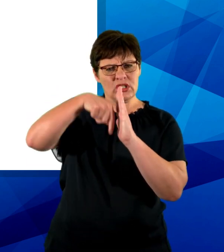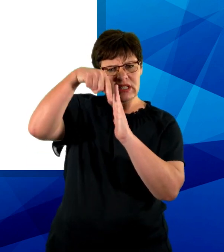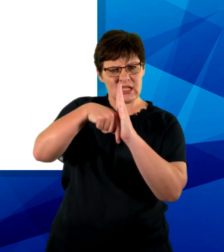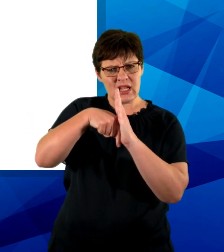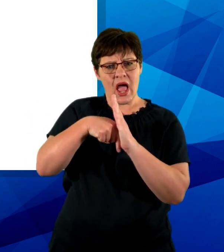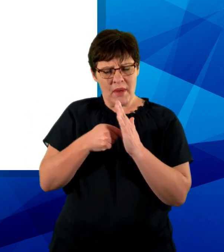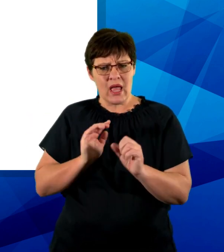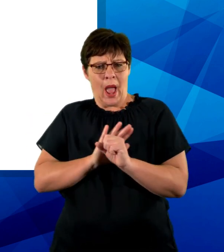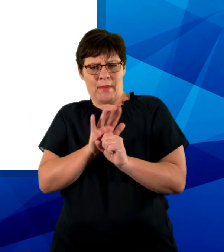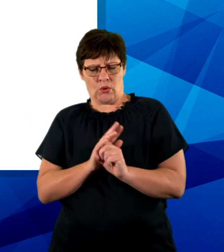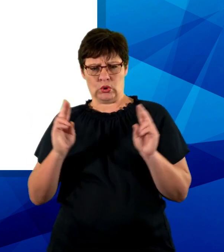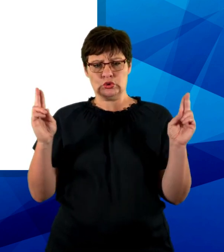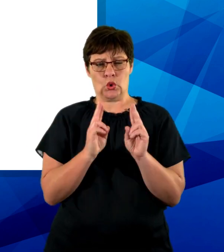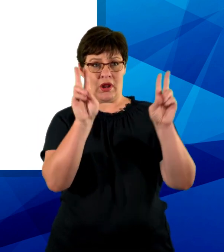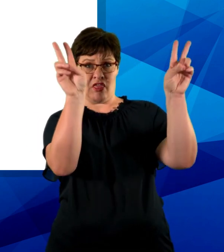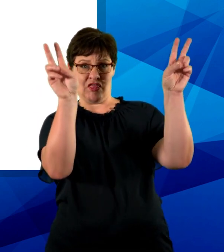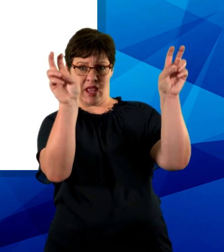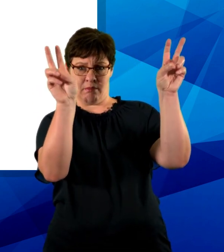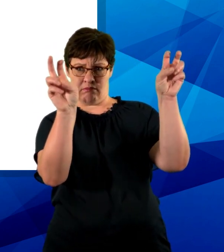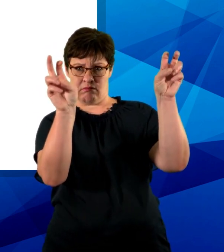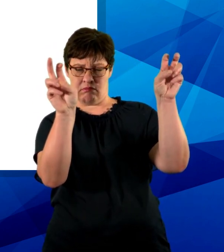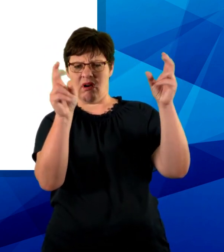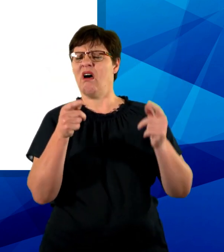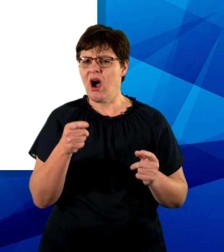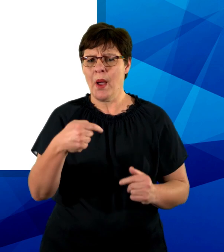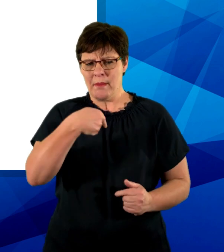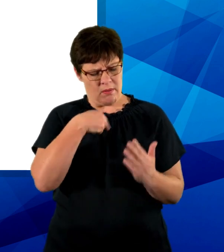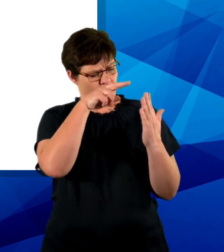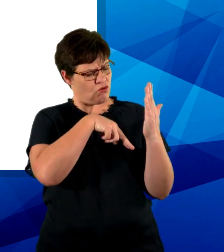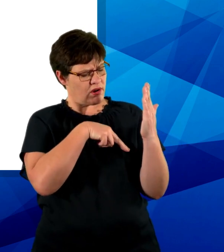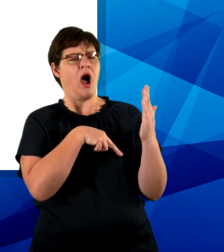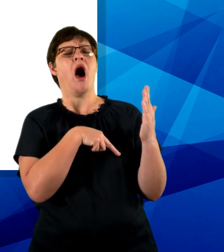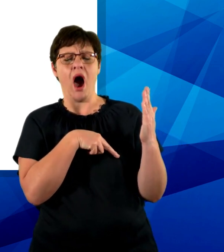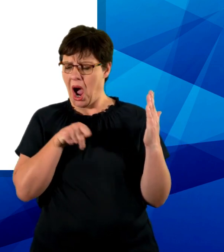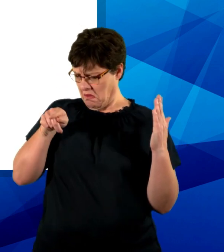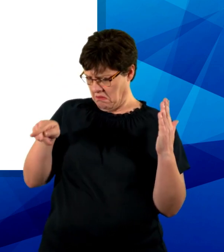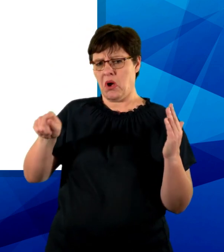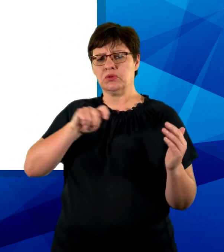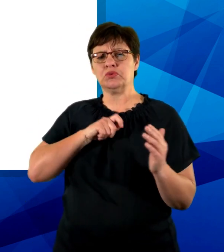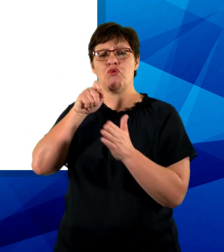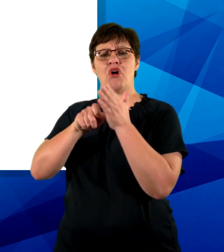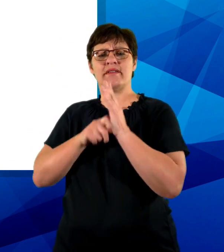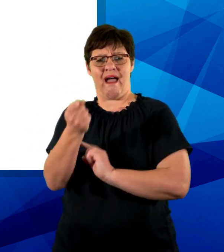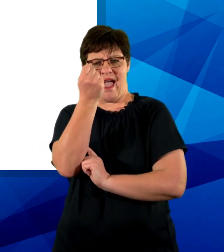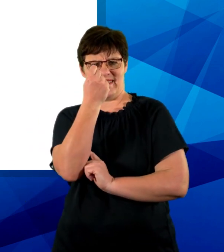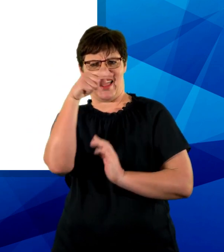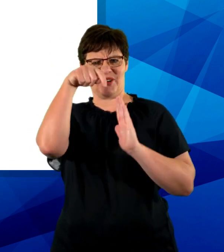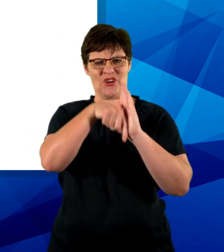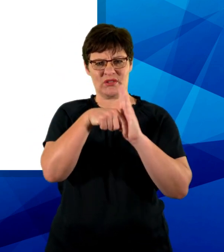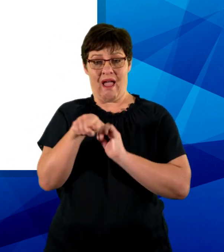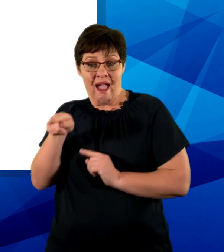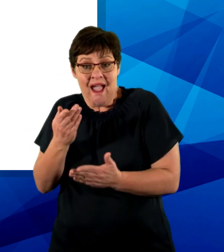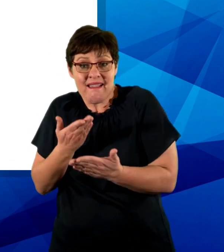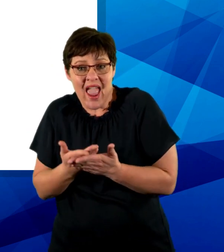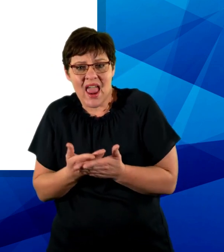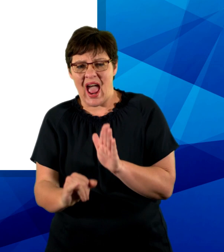a brief background on your theme. This provides the reader with proof that you understand the context and that you are able to identify